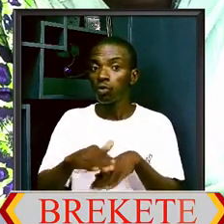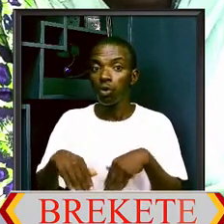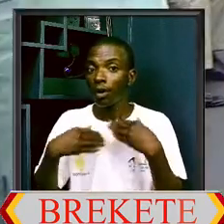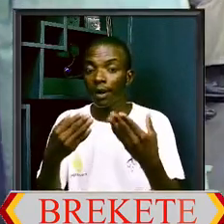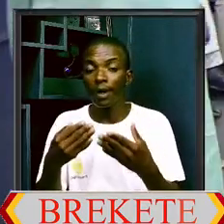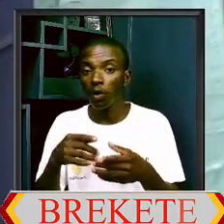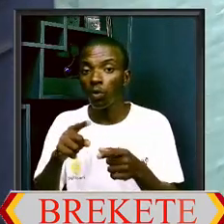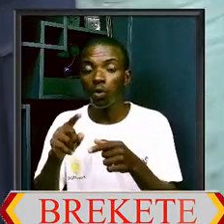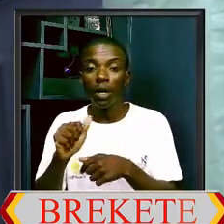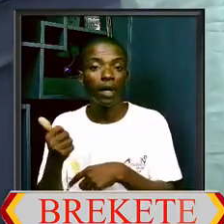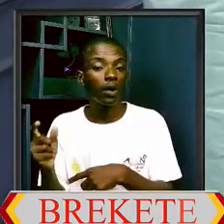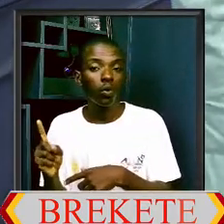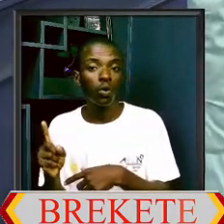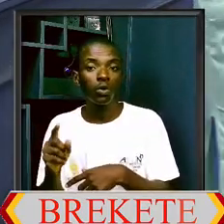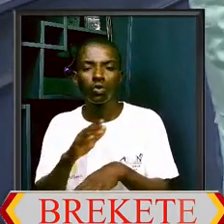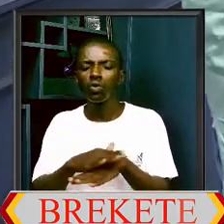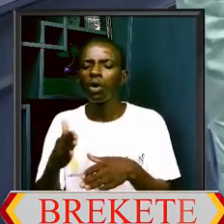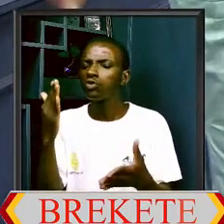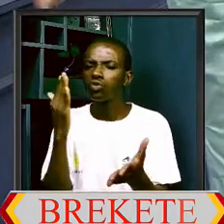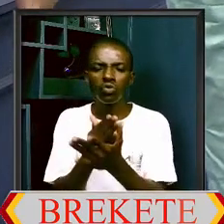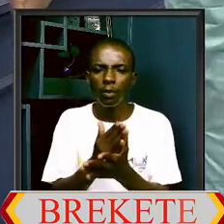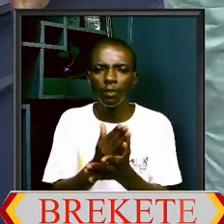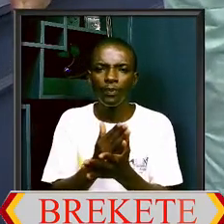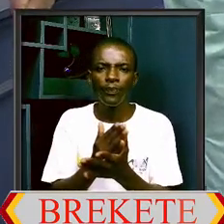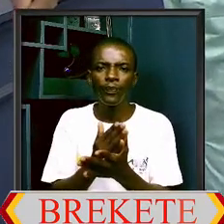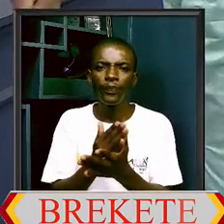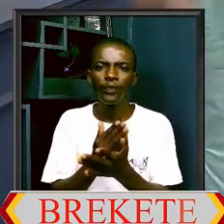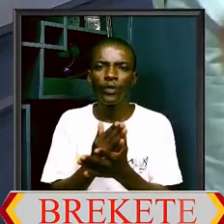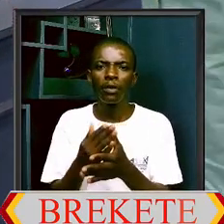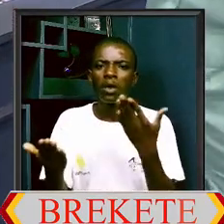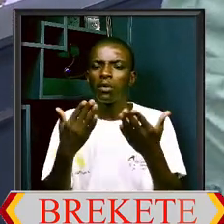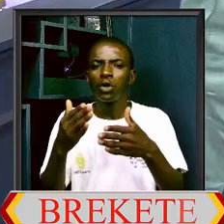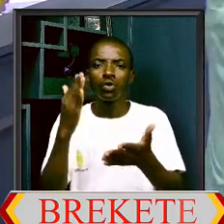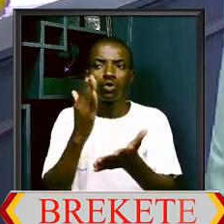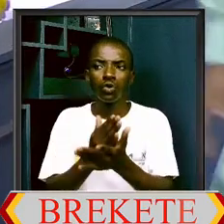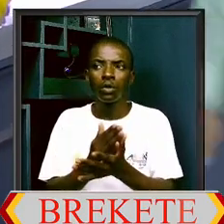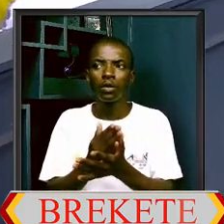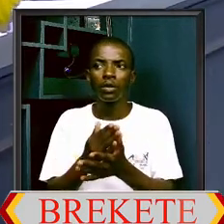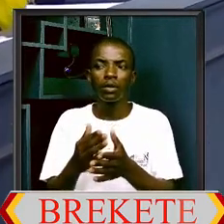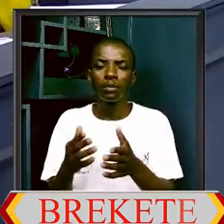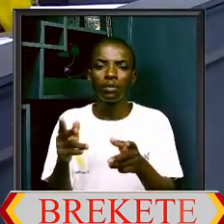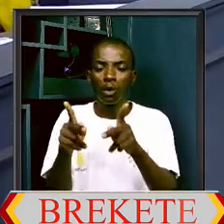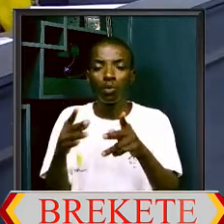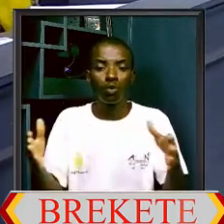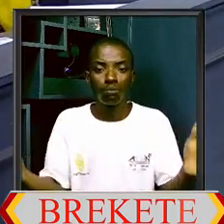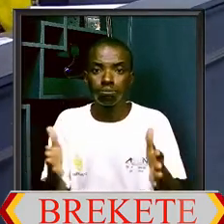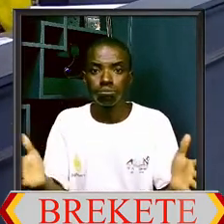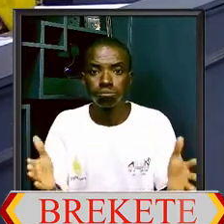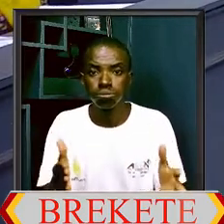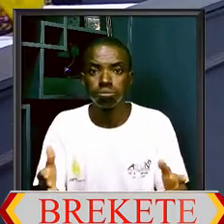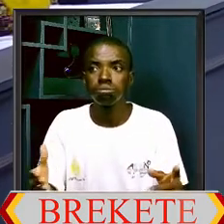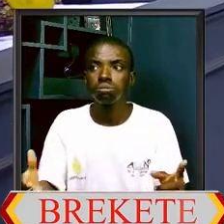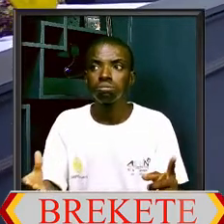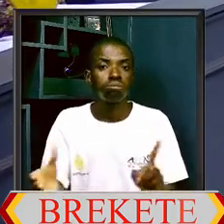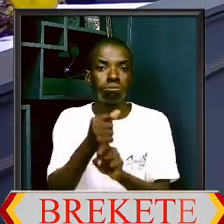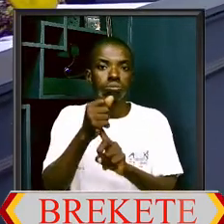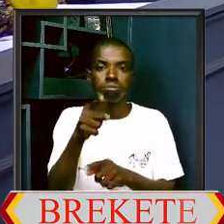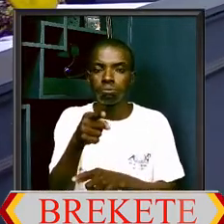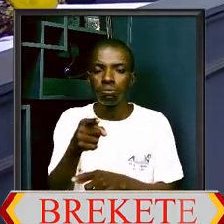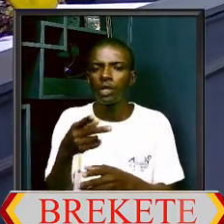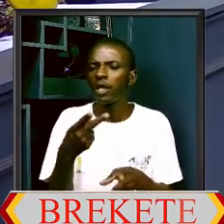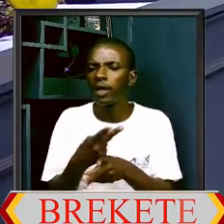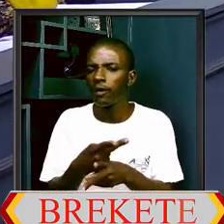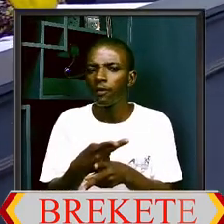and go anywhere no even stop you feel stop in g go please be